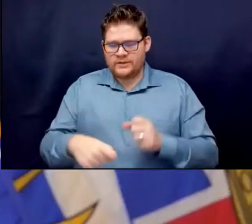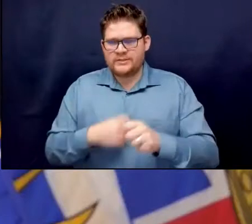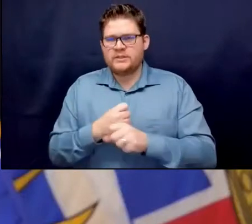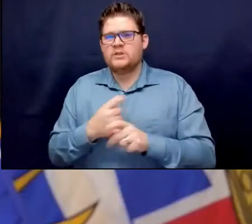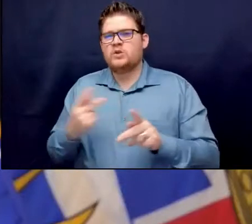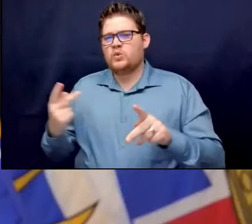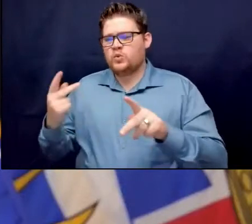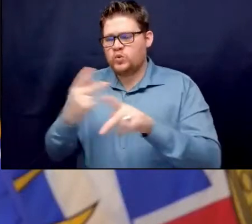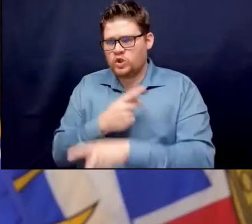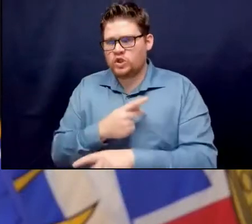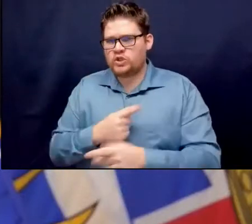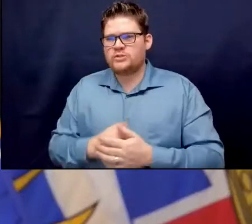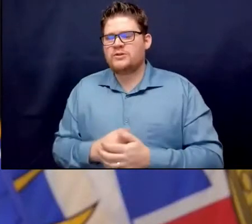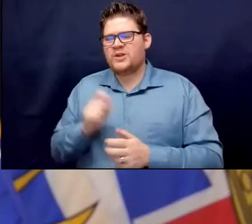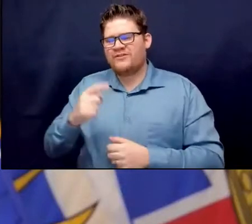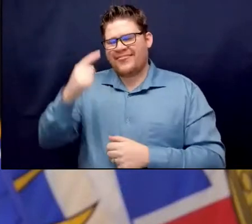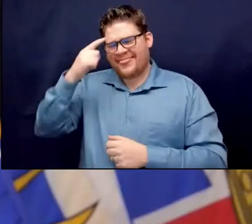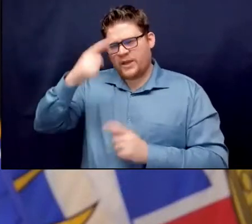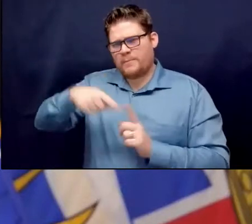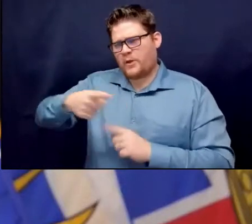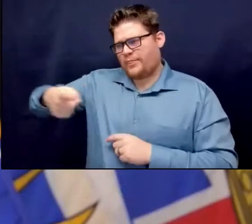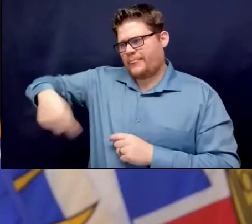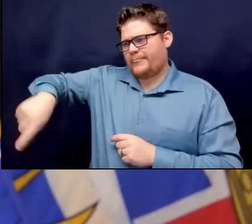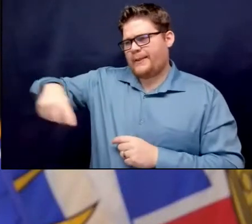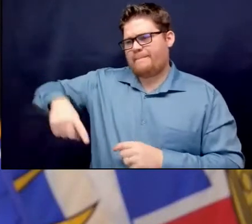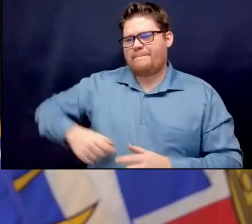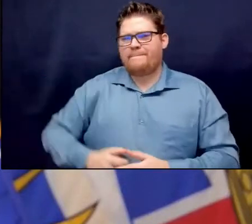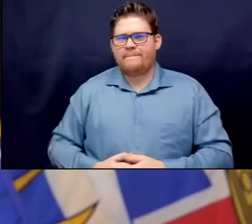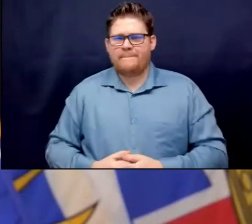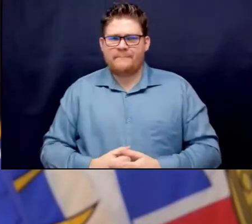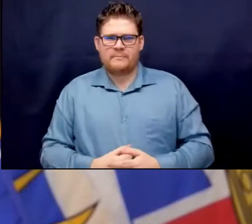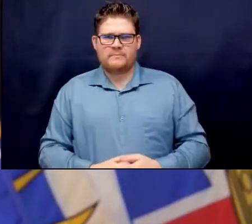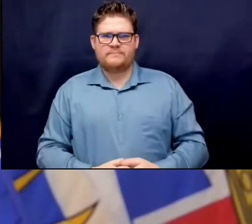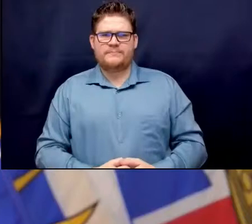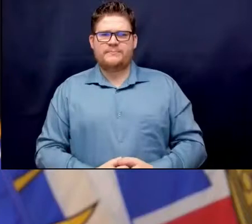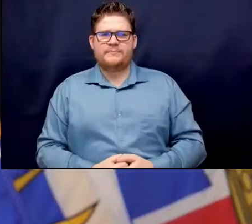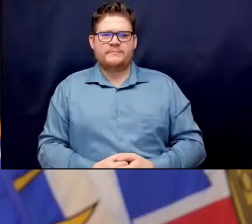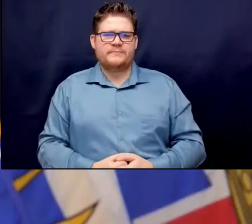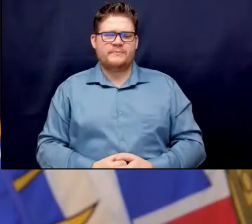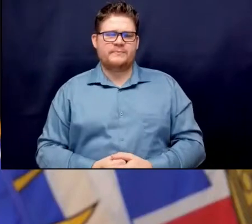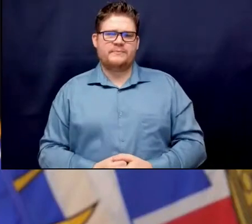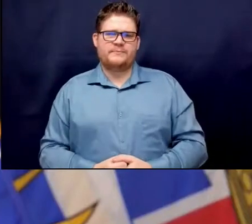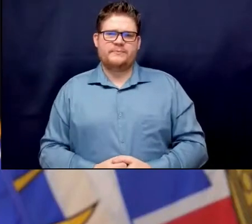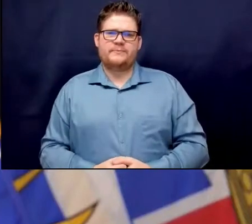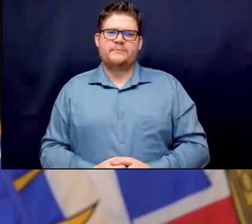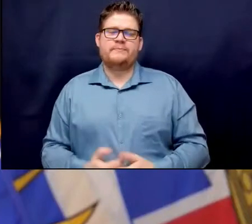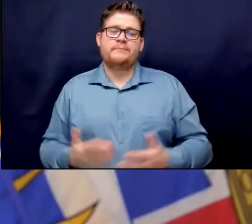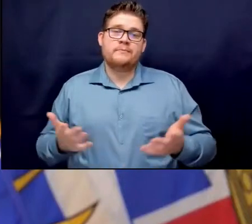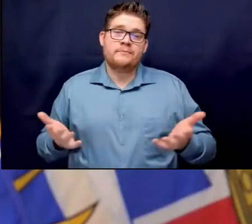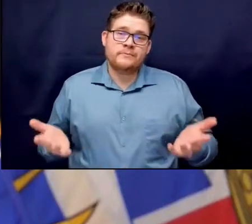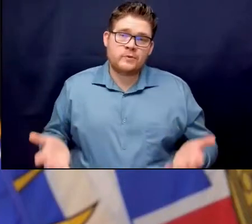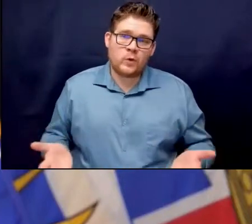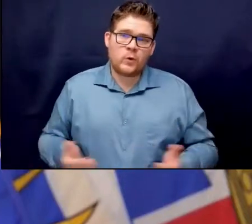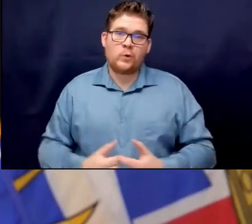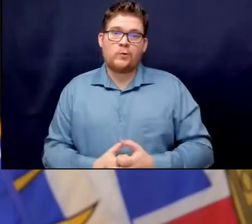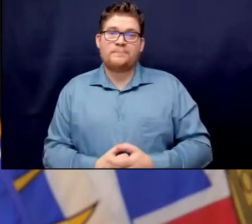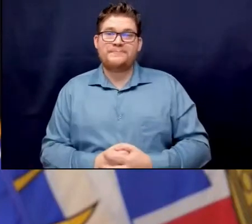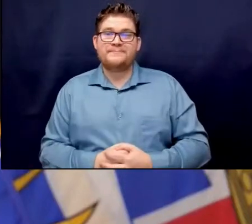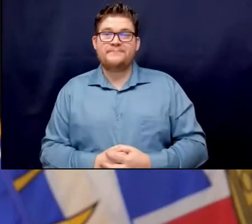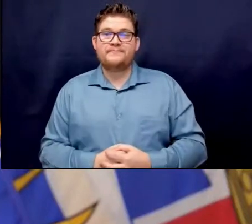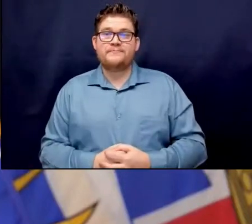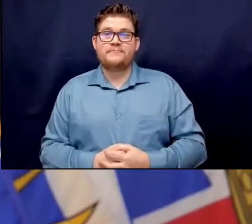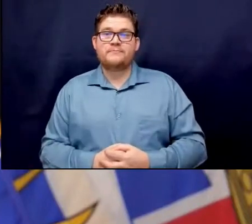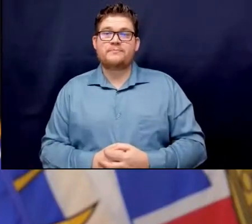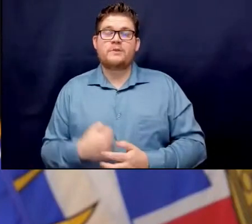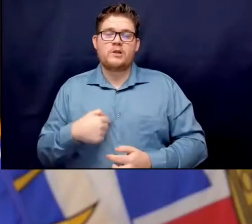to what we're seeing going on right now in our community. So we do have a period of time that we're not yet there. We're going